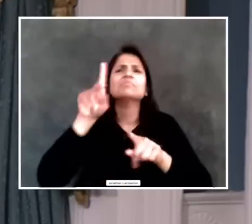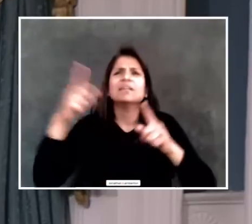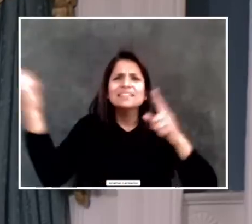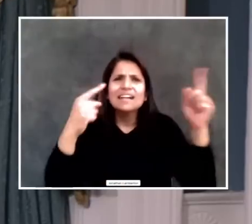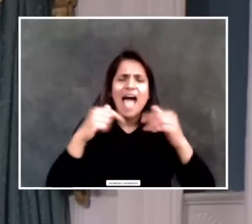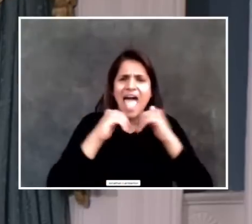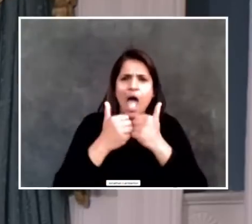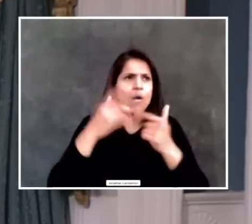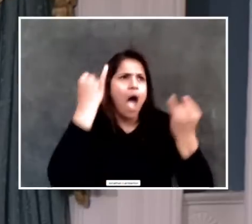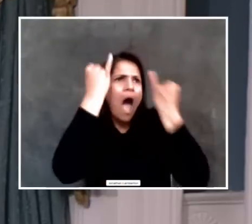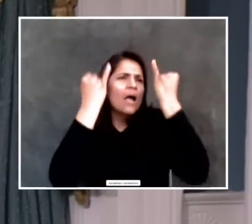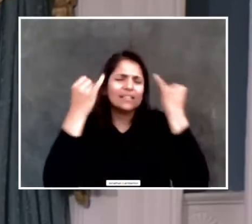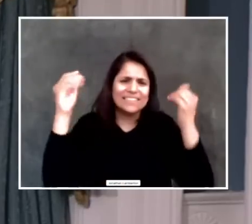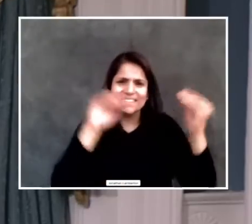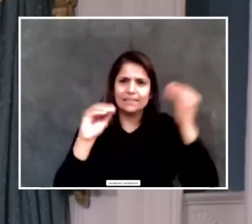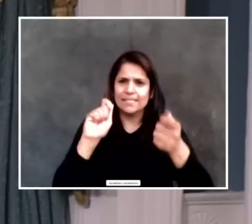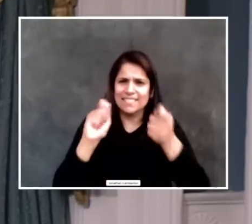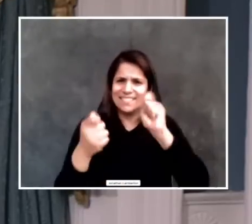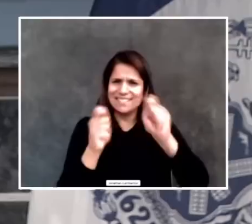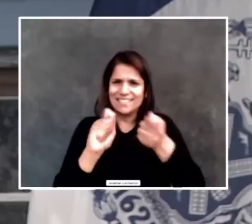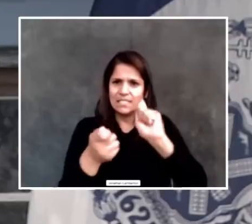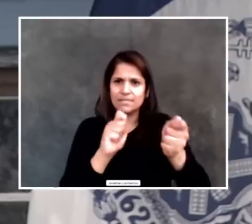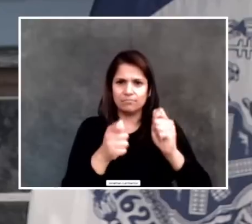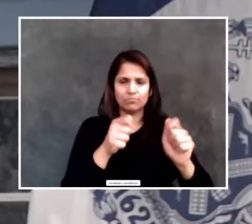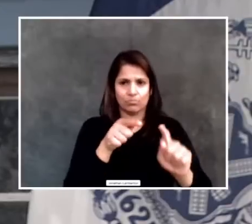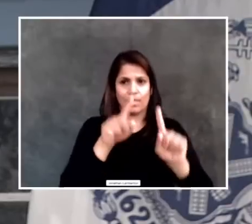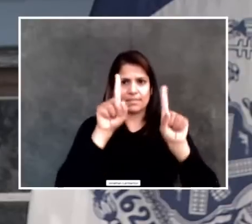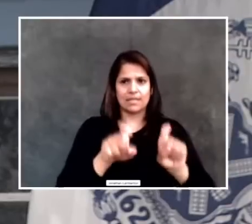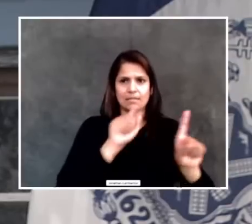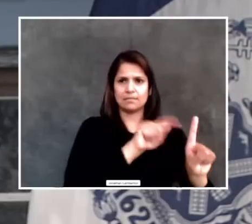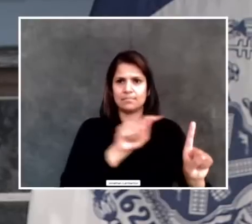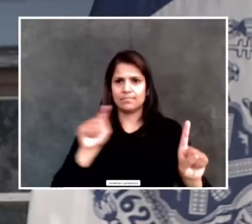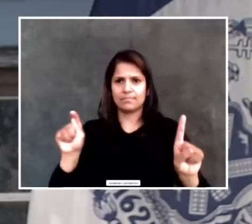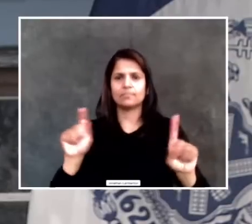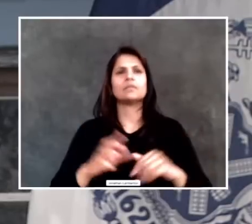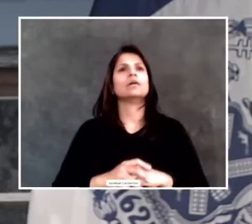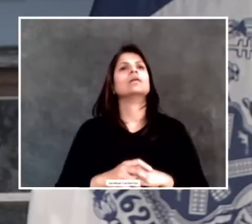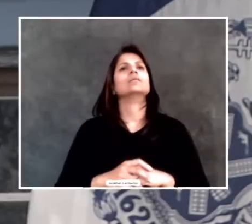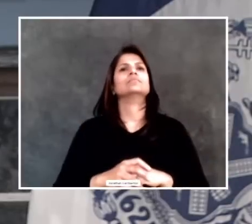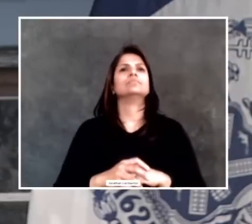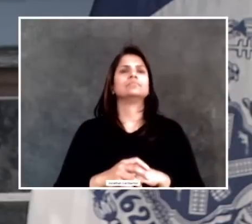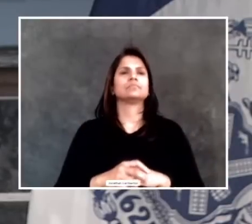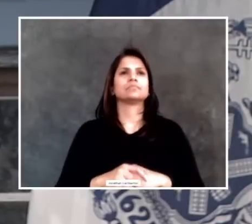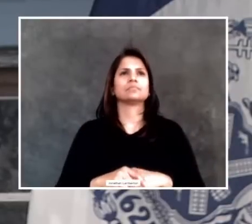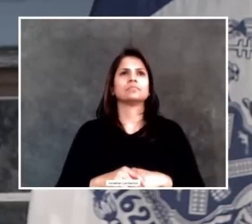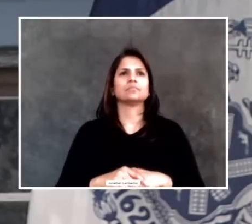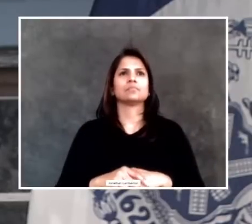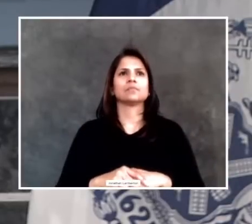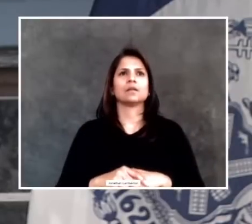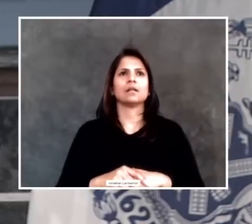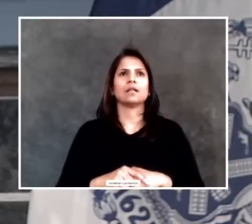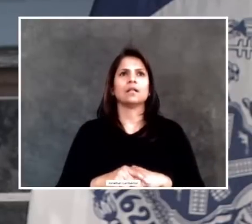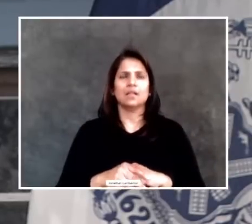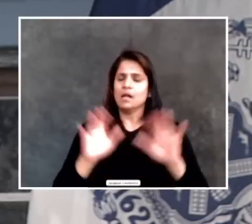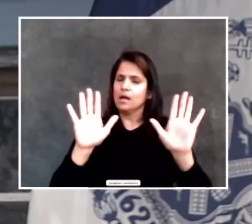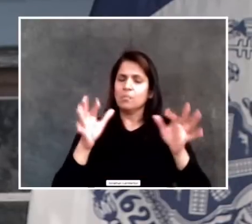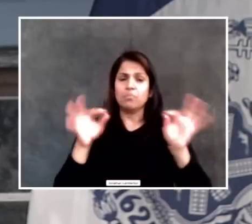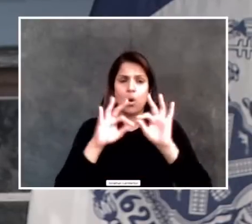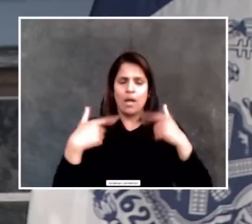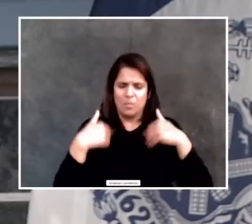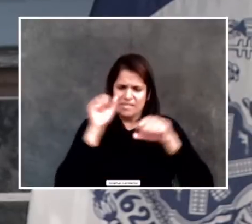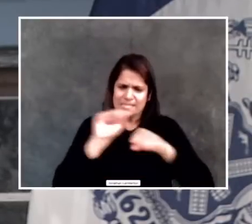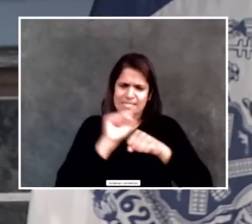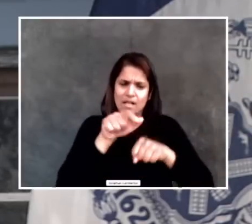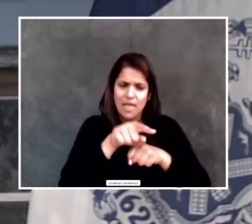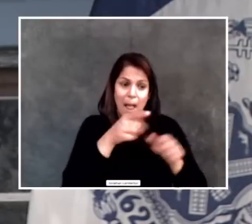as we can when the time comes. You go, and then I want to ask you both something to add to the question. So what I'll add to